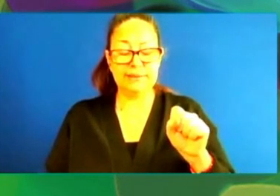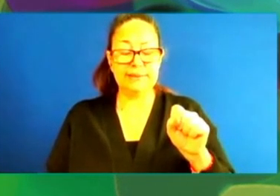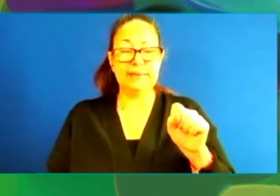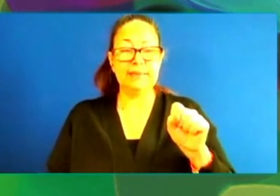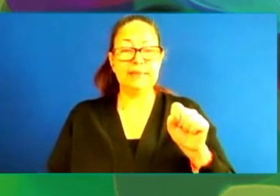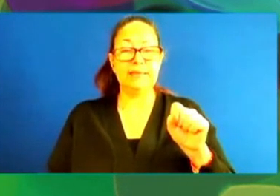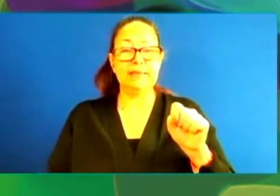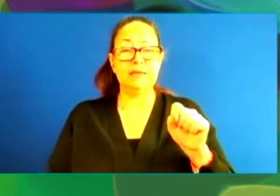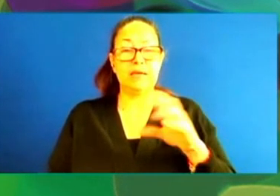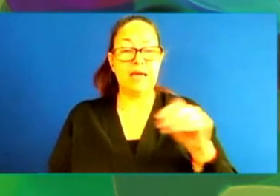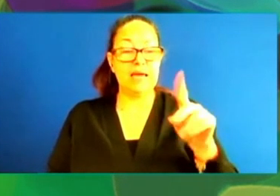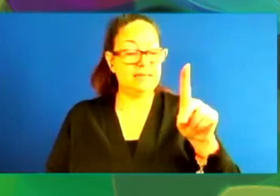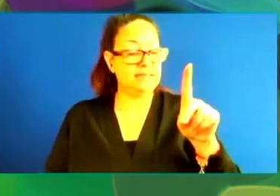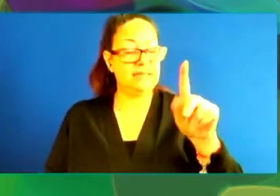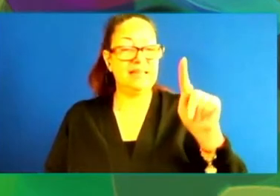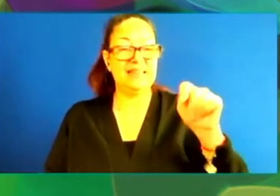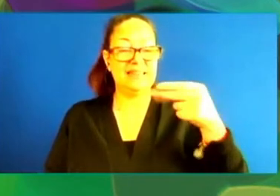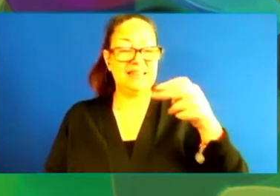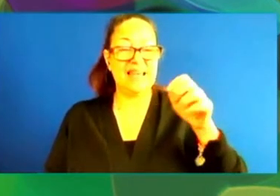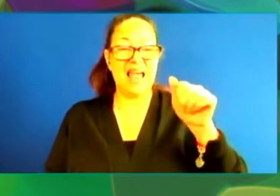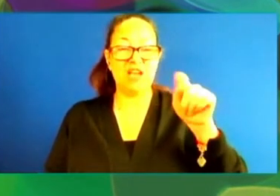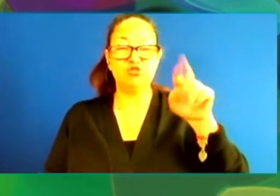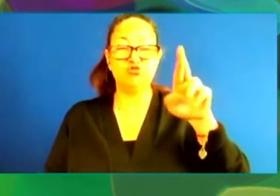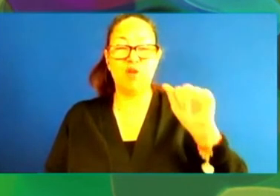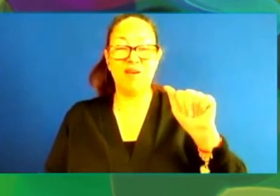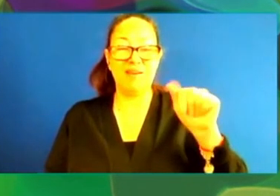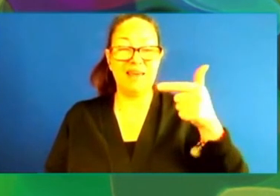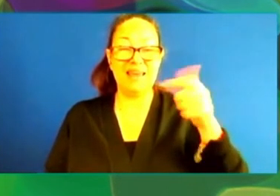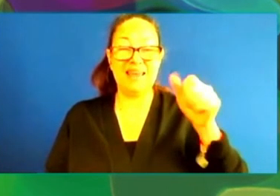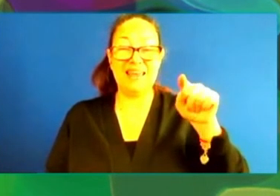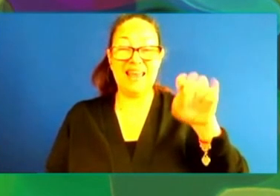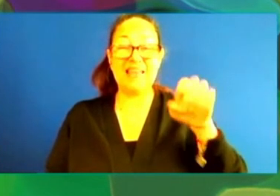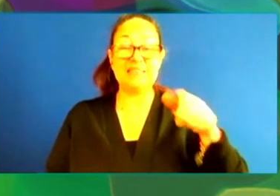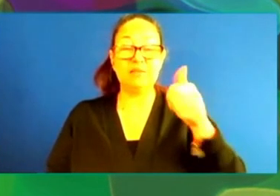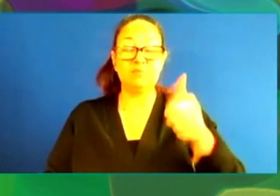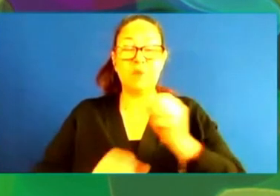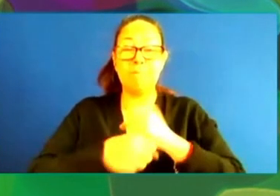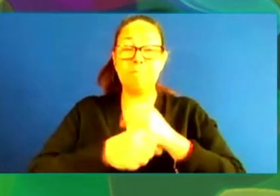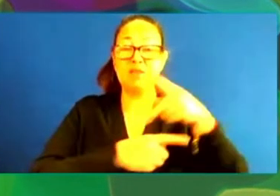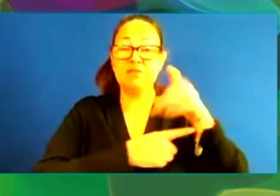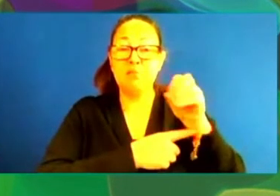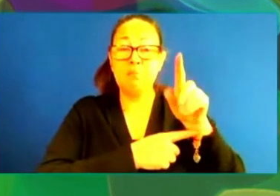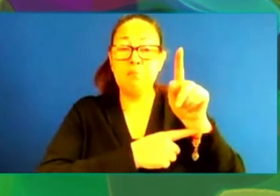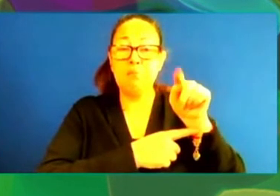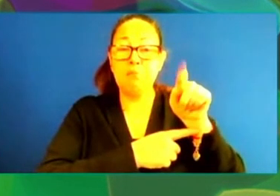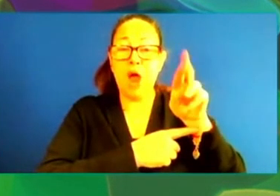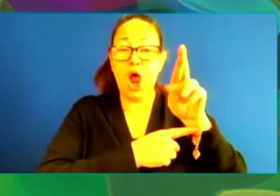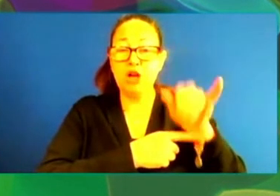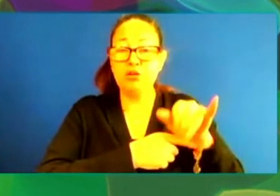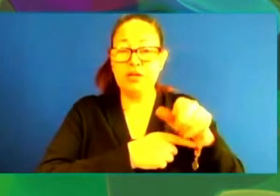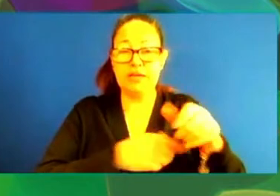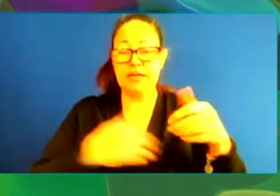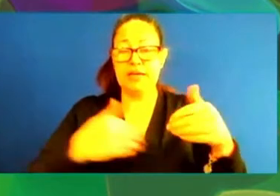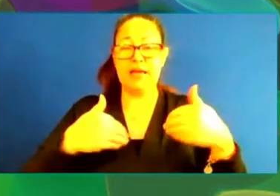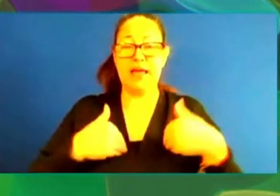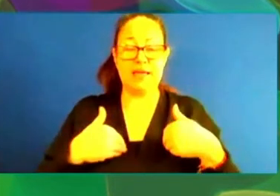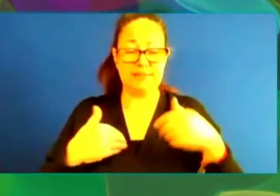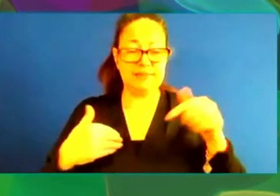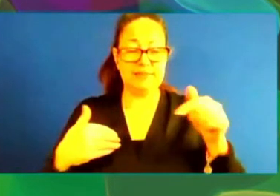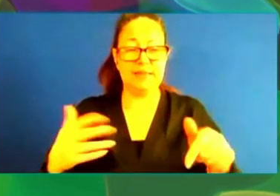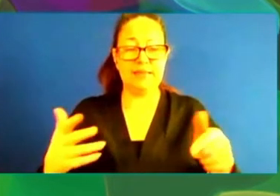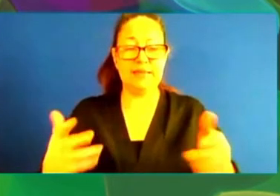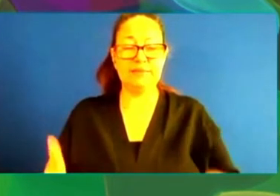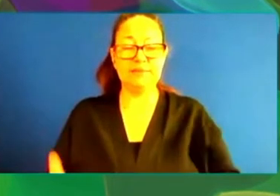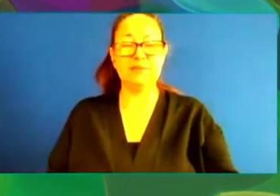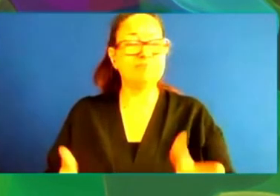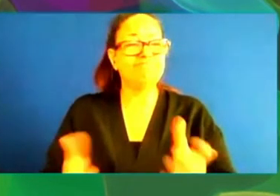and Theaster Gates. And Theaster Gates was talking about the fact that he's a potter and he was making, you know, he has this MFA